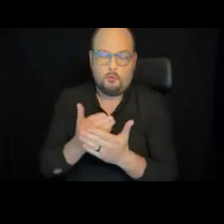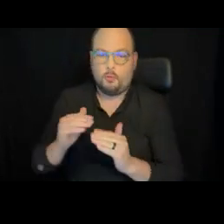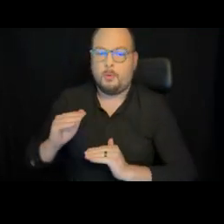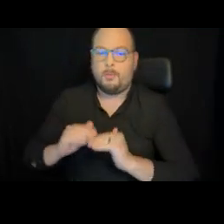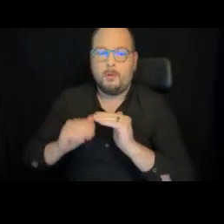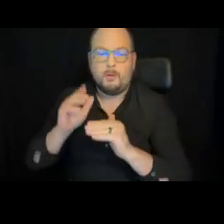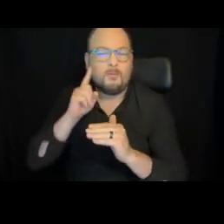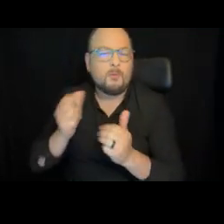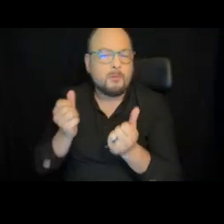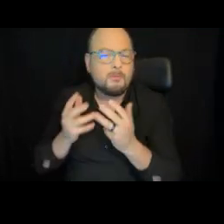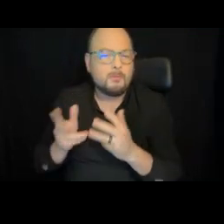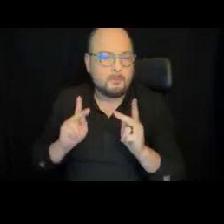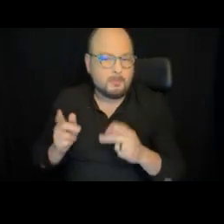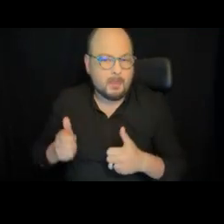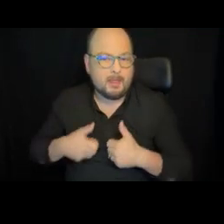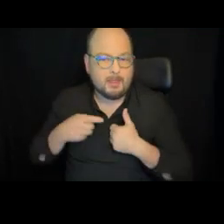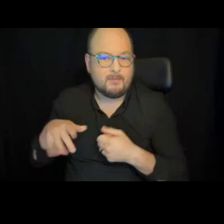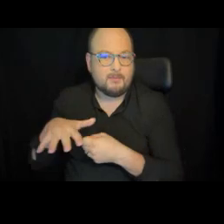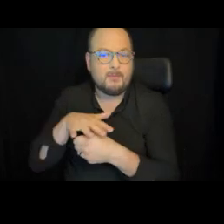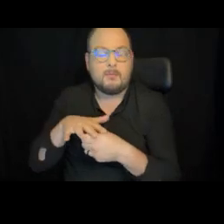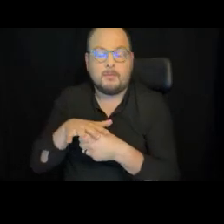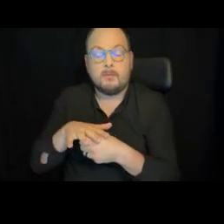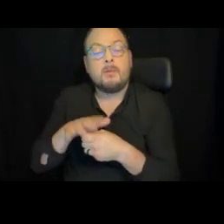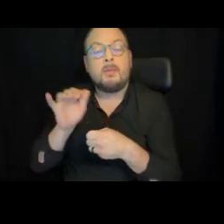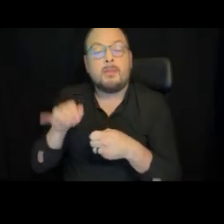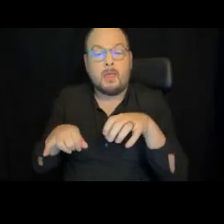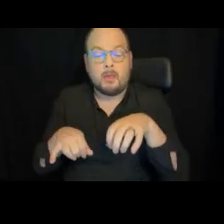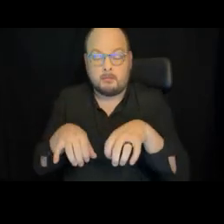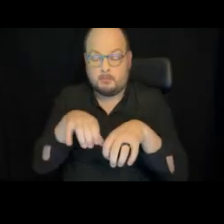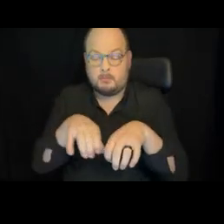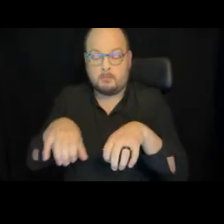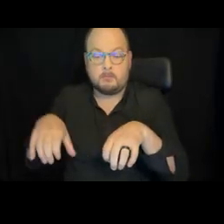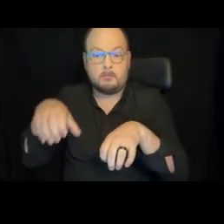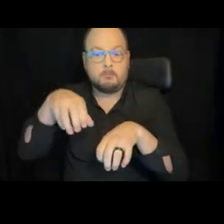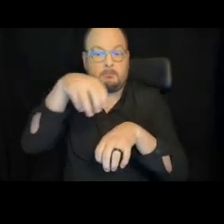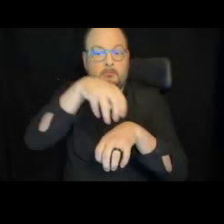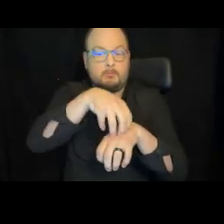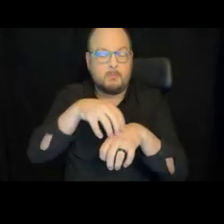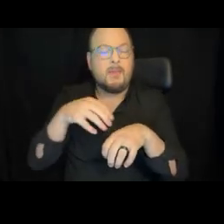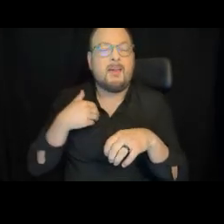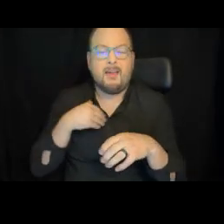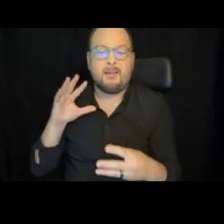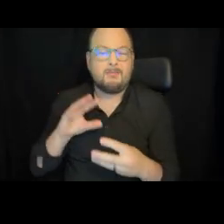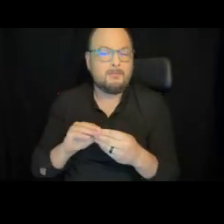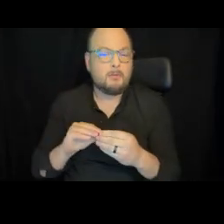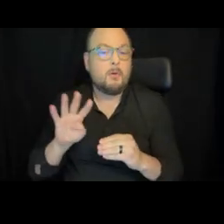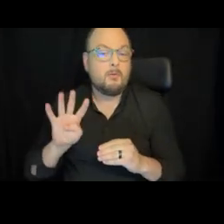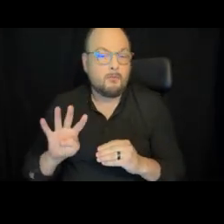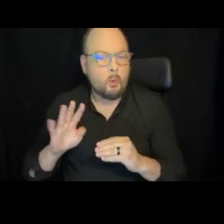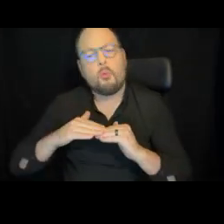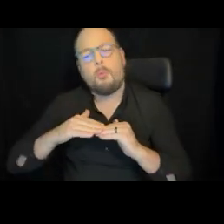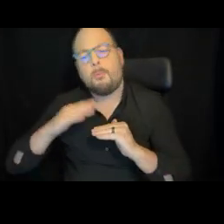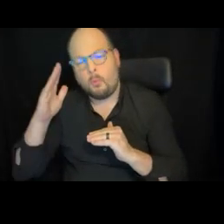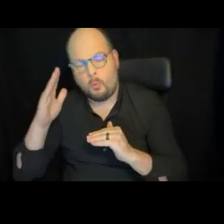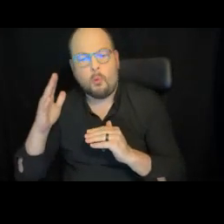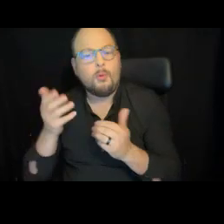4 or more dwelling units built for occupancy after March 13,